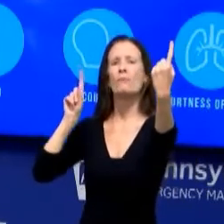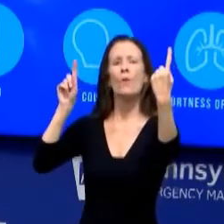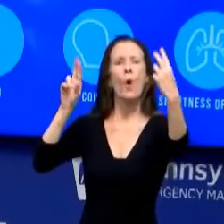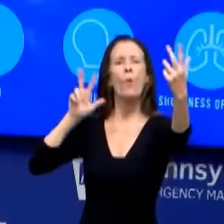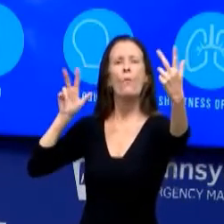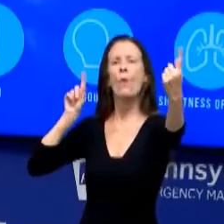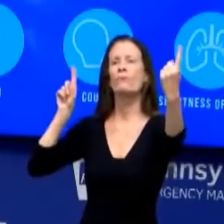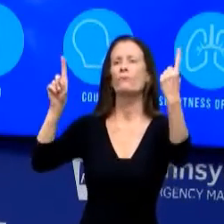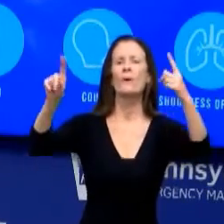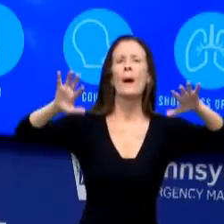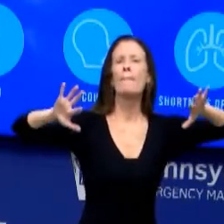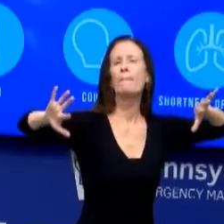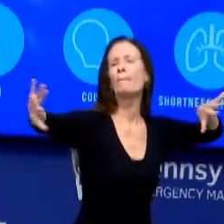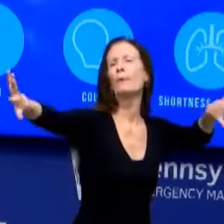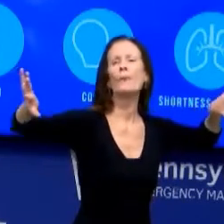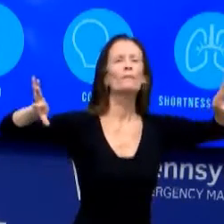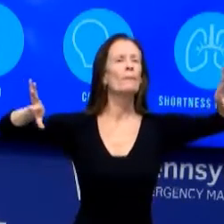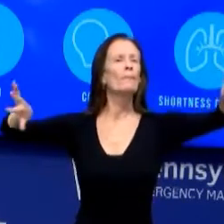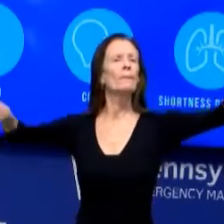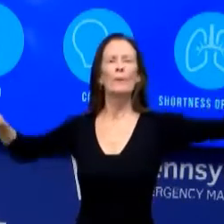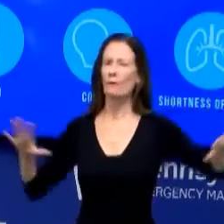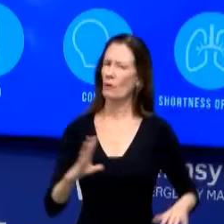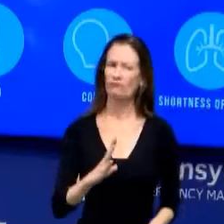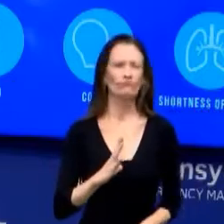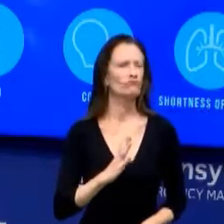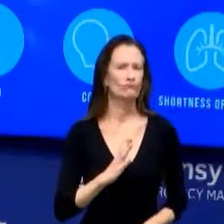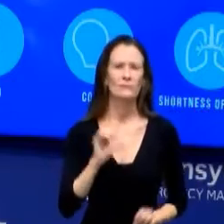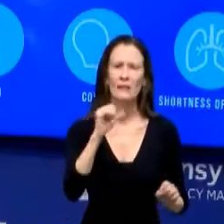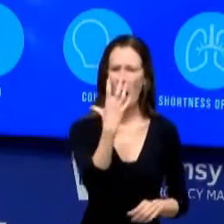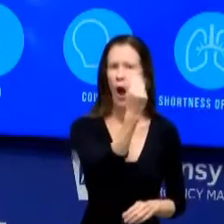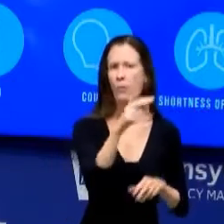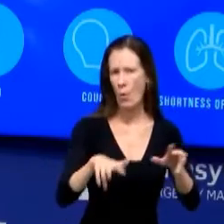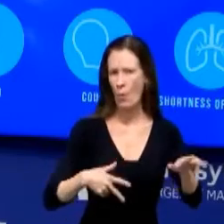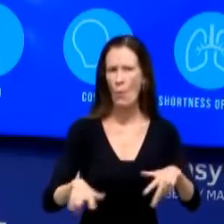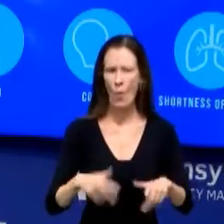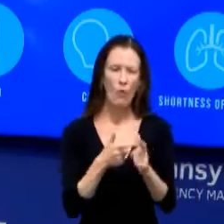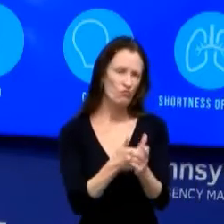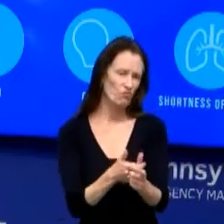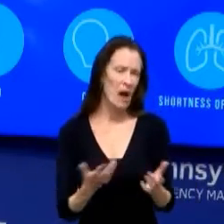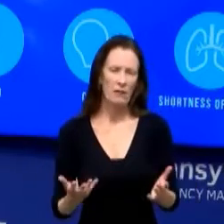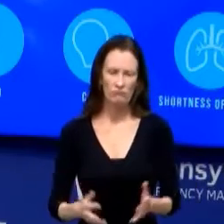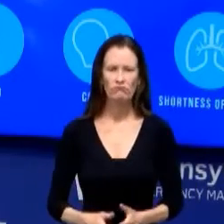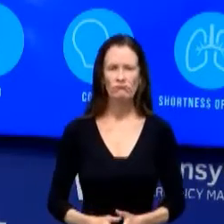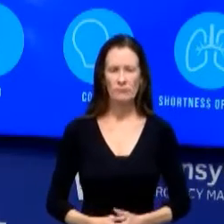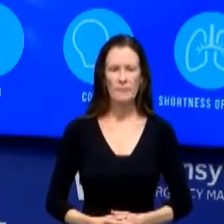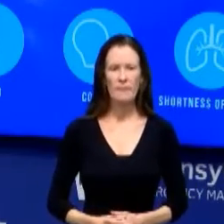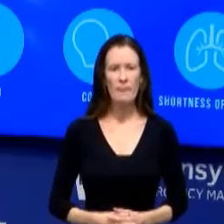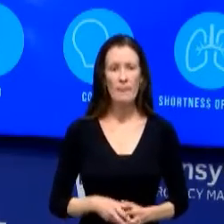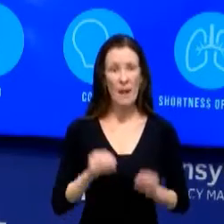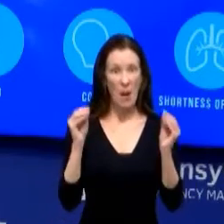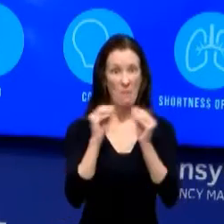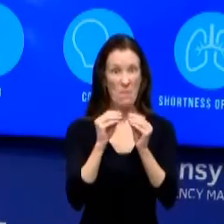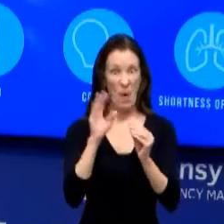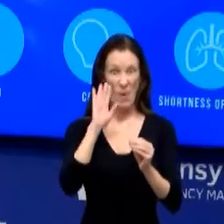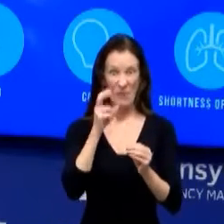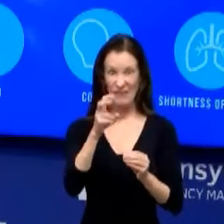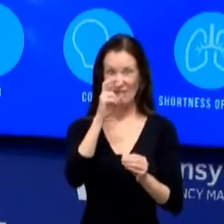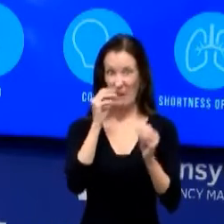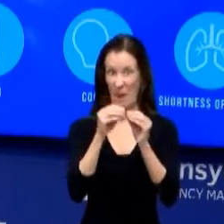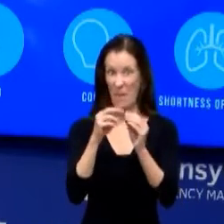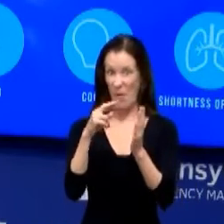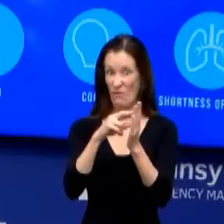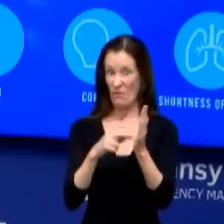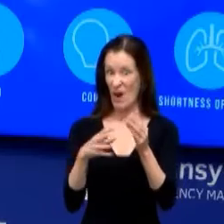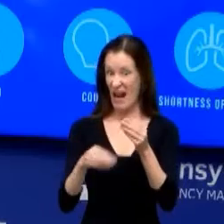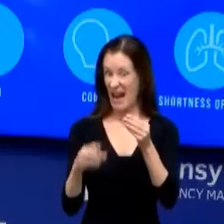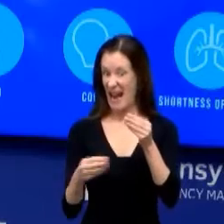COVID-19. In terms of other actions, there are no other actions planned at this time. We have made a statewide